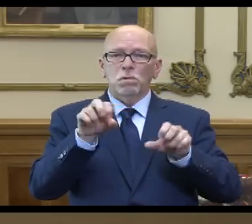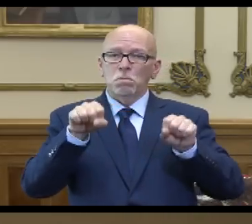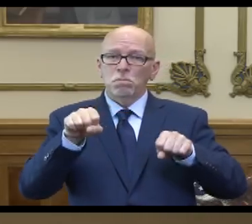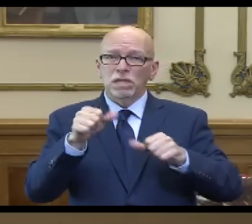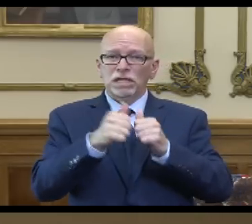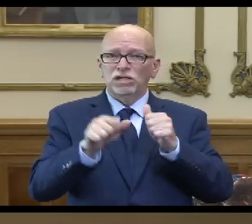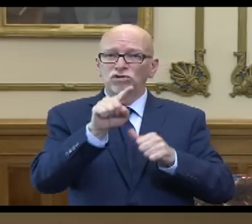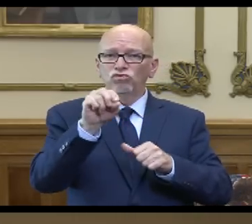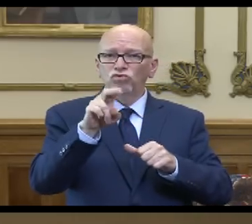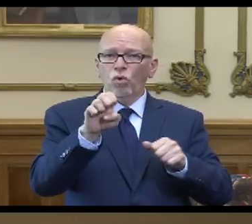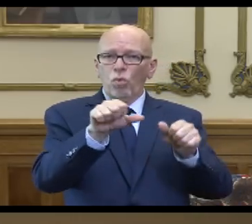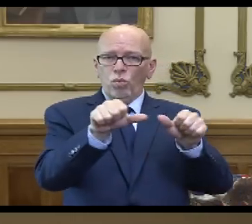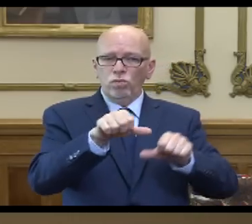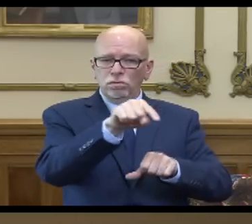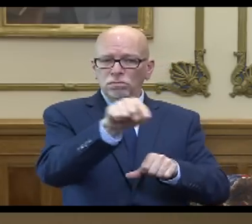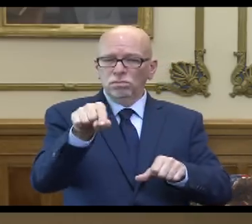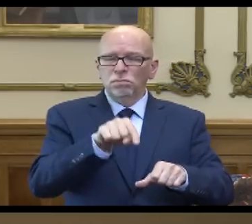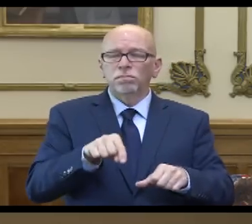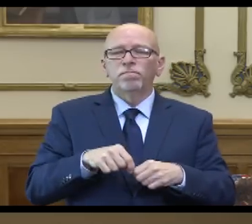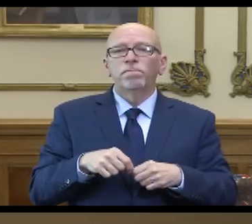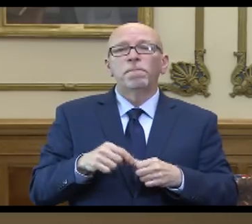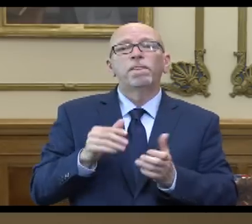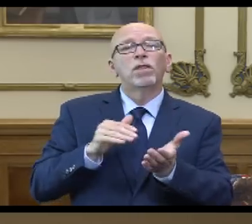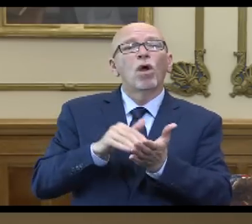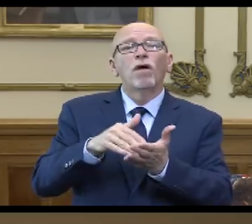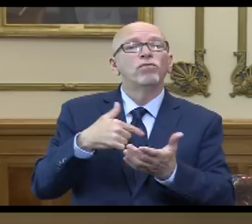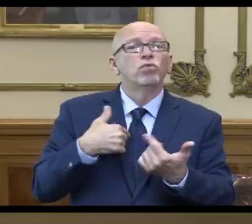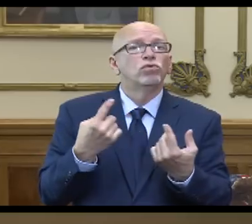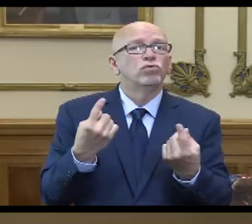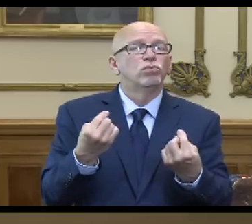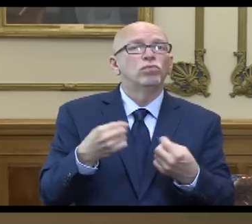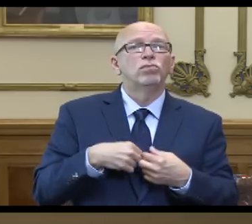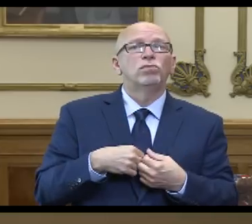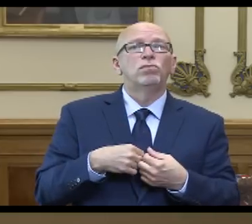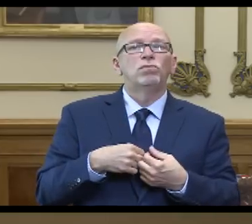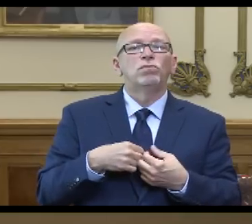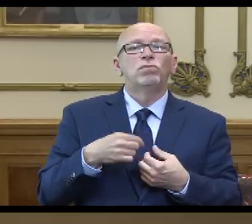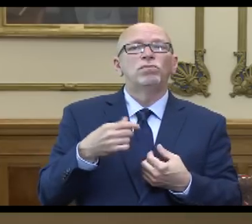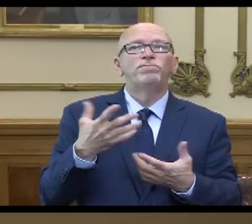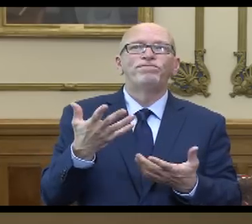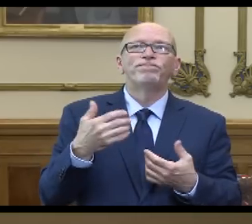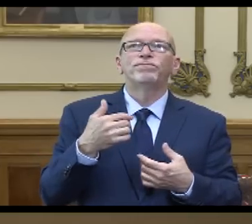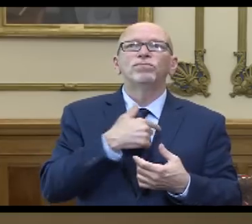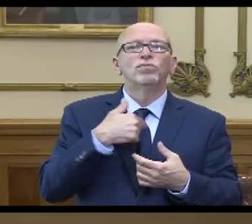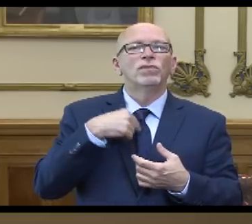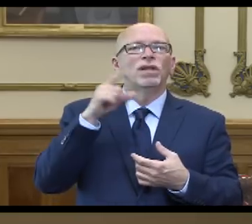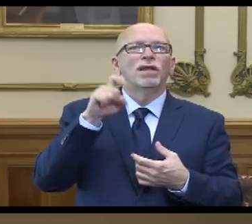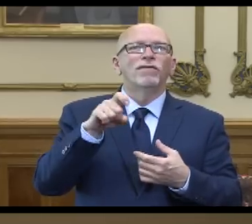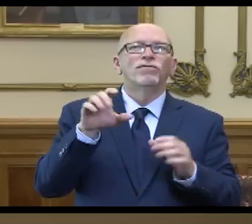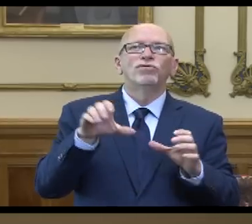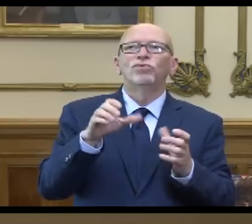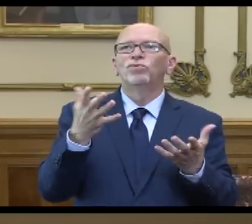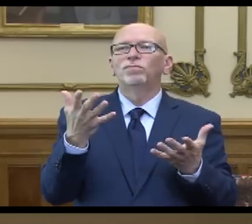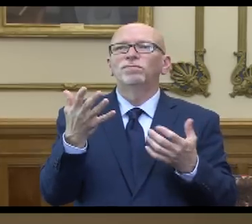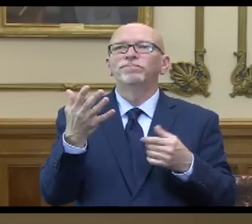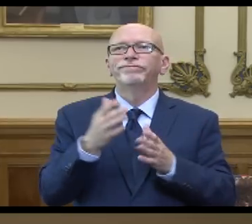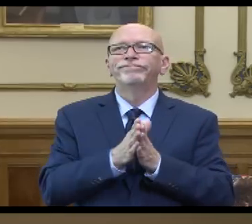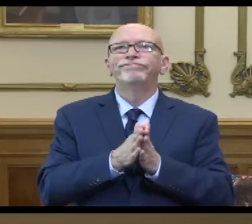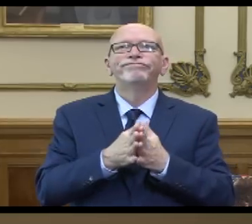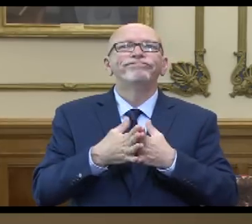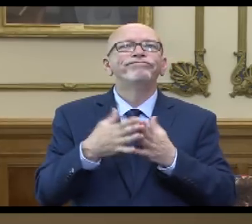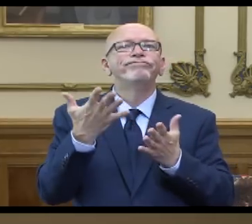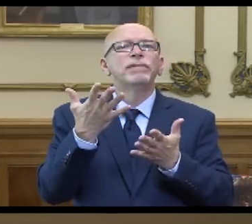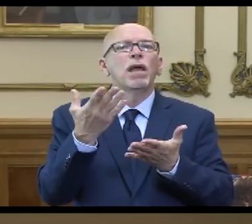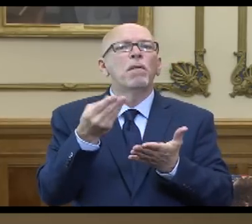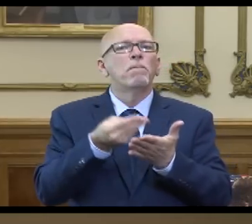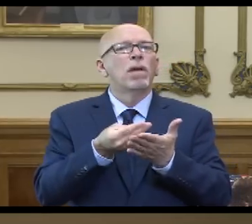each zone. And oftentimes what's required is simply a modest